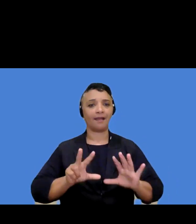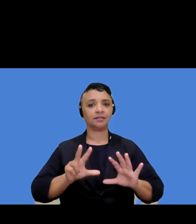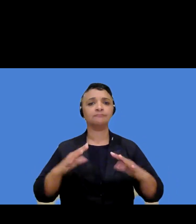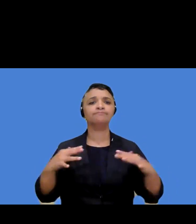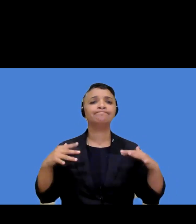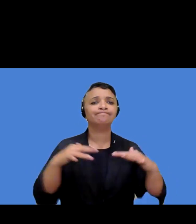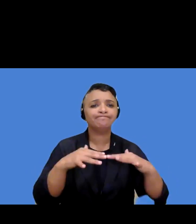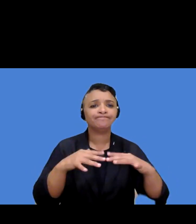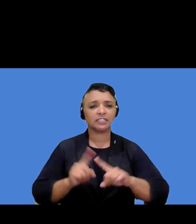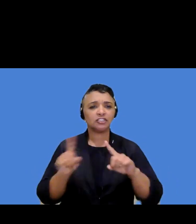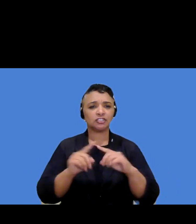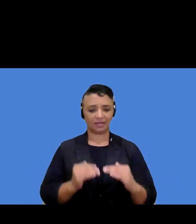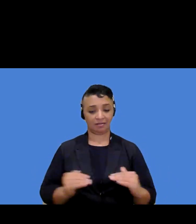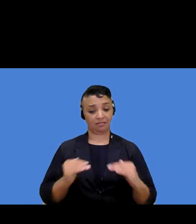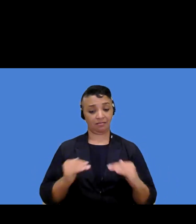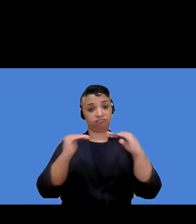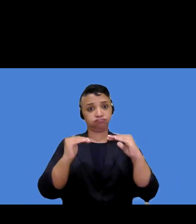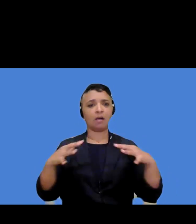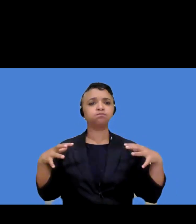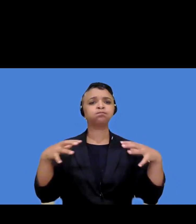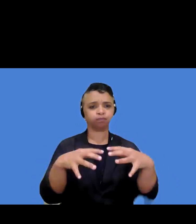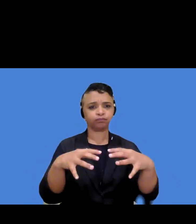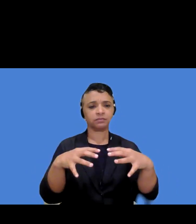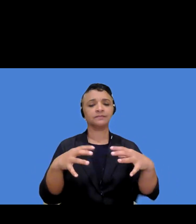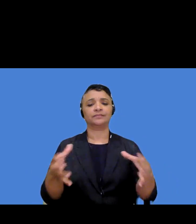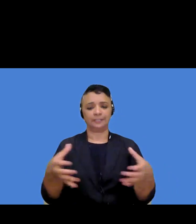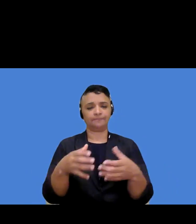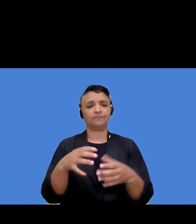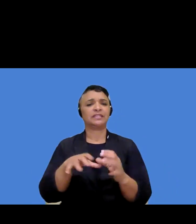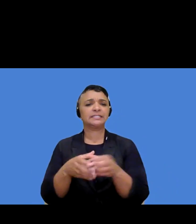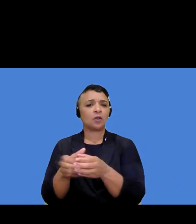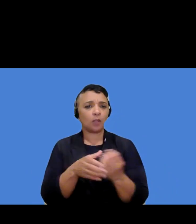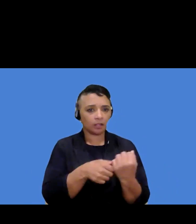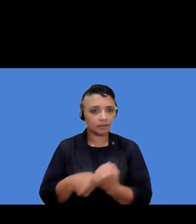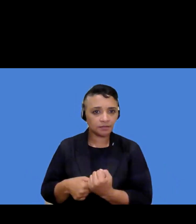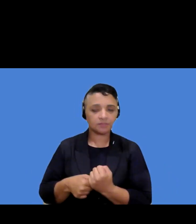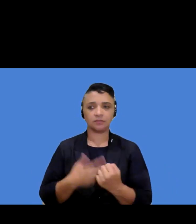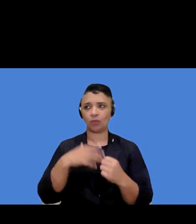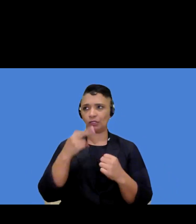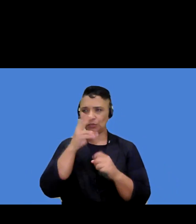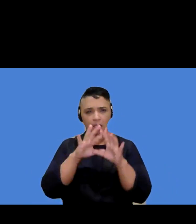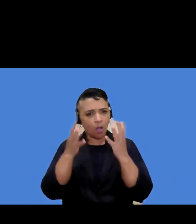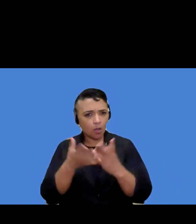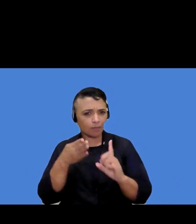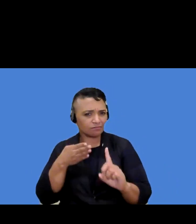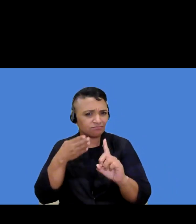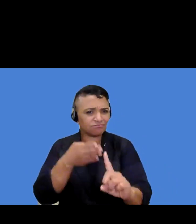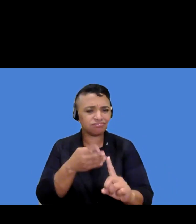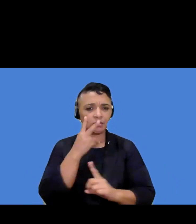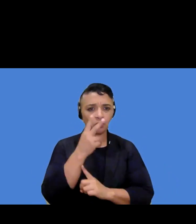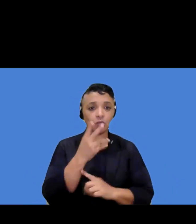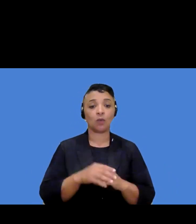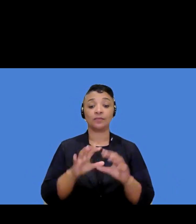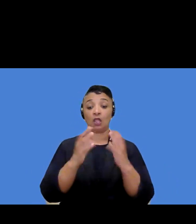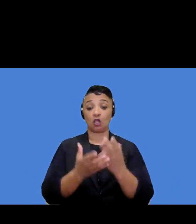and national stakeholders. It aims to galvanize the global efforts to realize disability inclusion around the